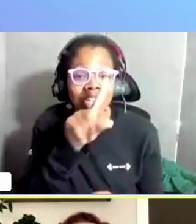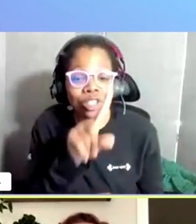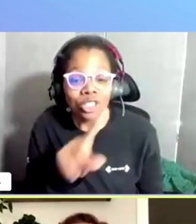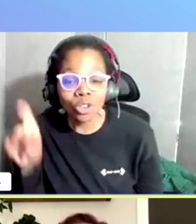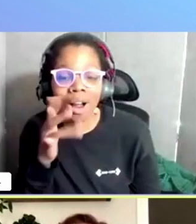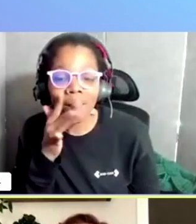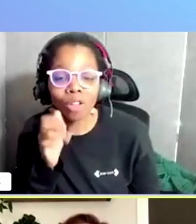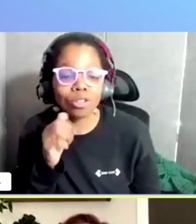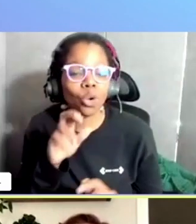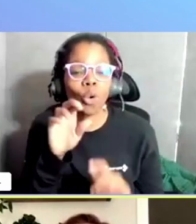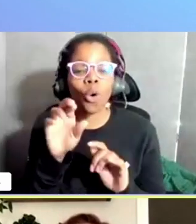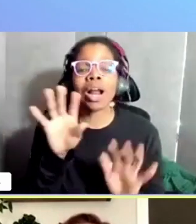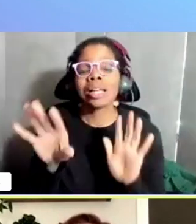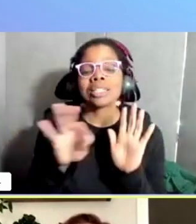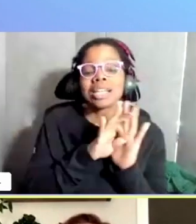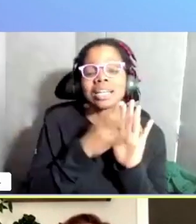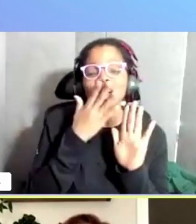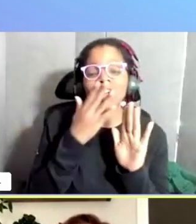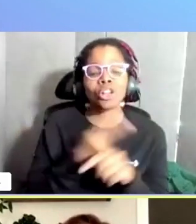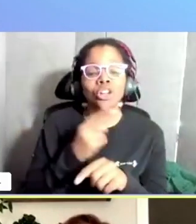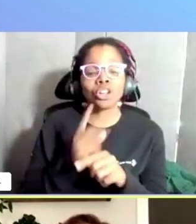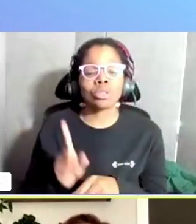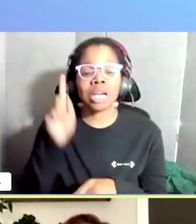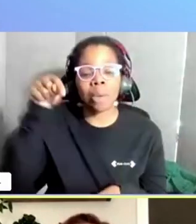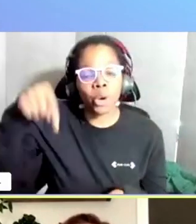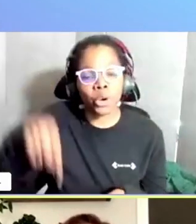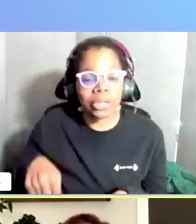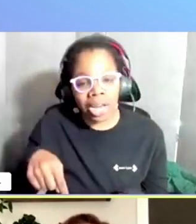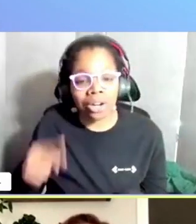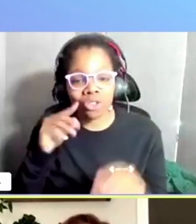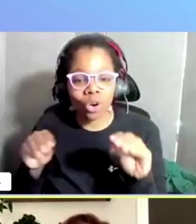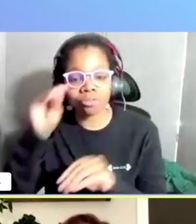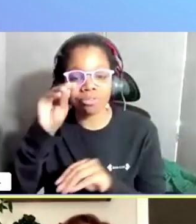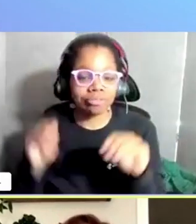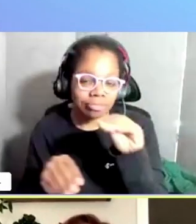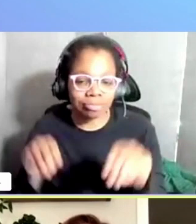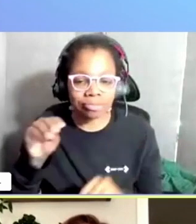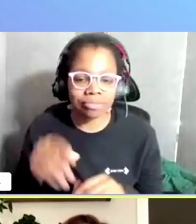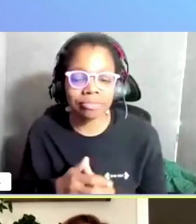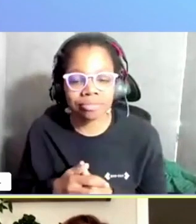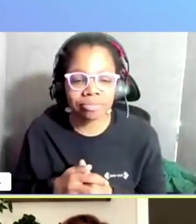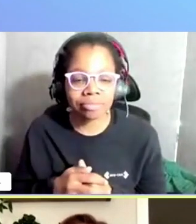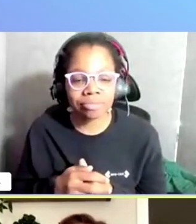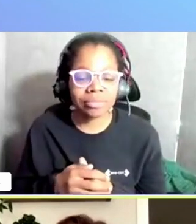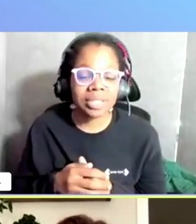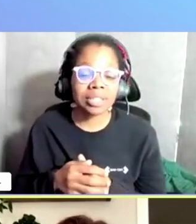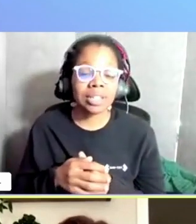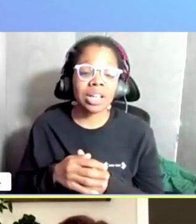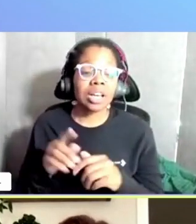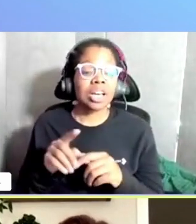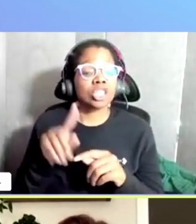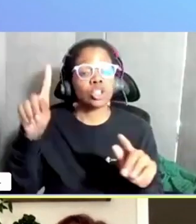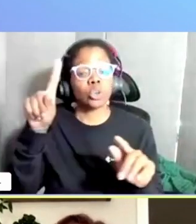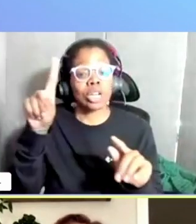colors or select a color and use the up or down arrows to rearrange their order. In addition to dragging